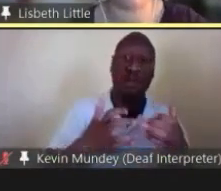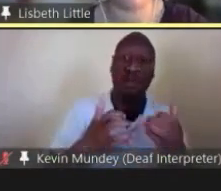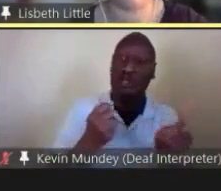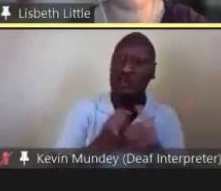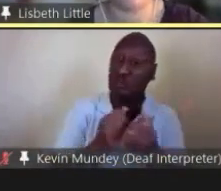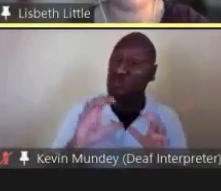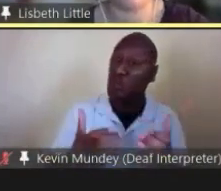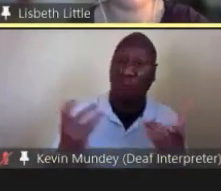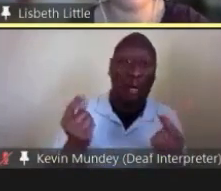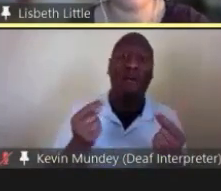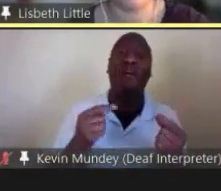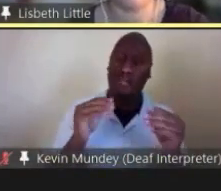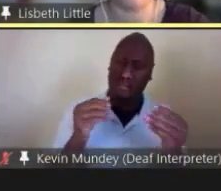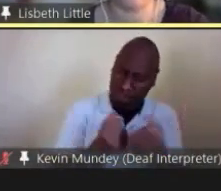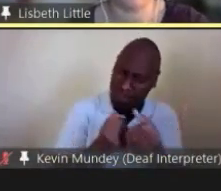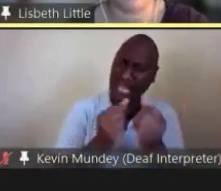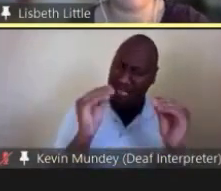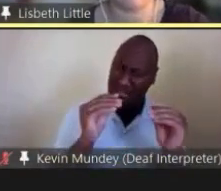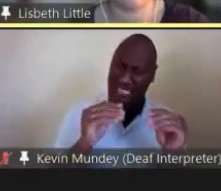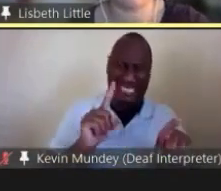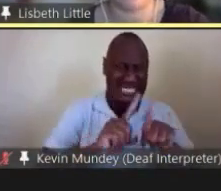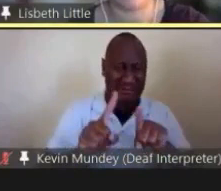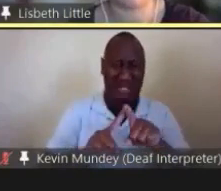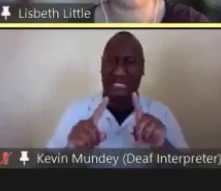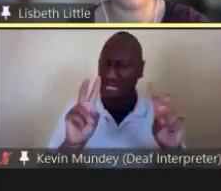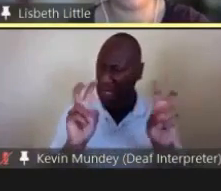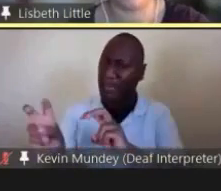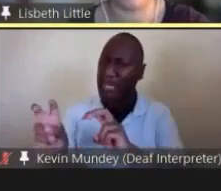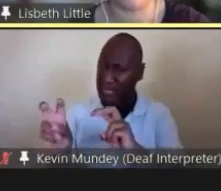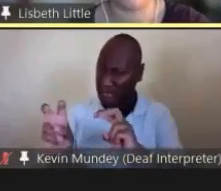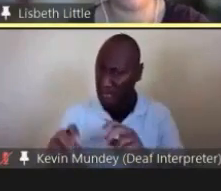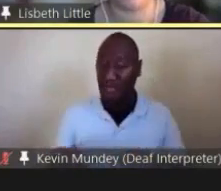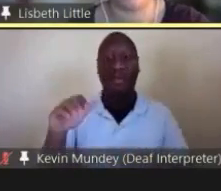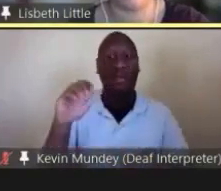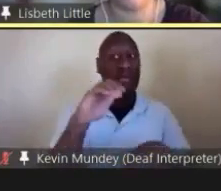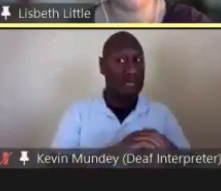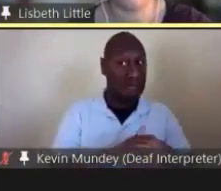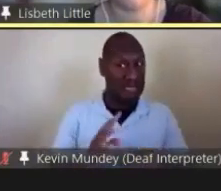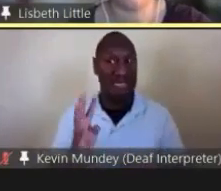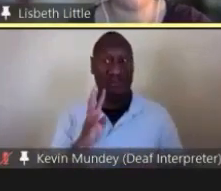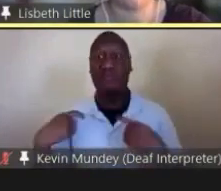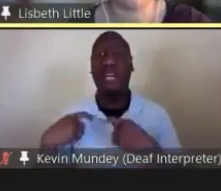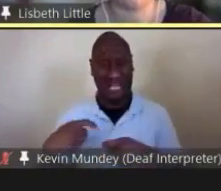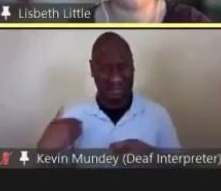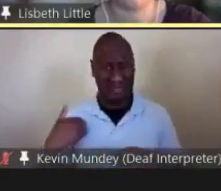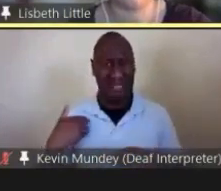education and related topics in both English and Spanish throughout the year.